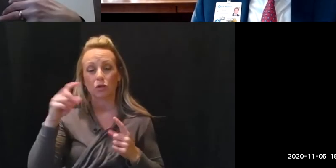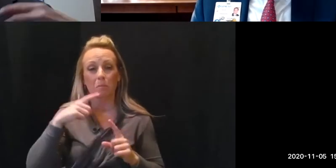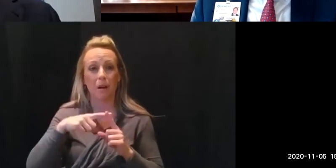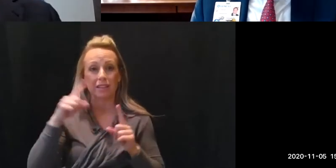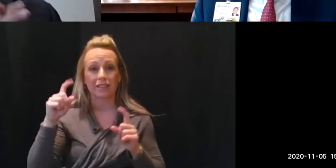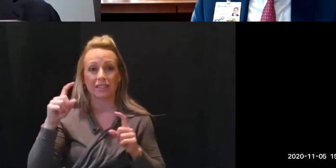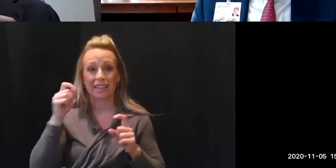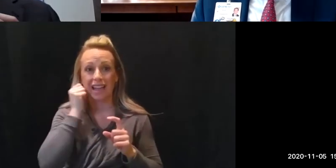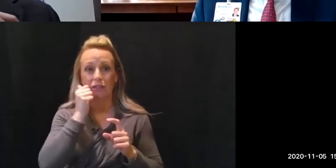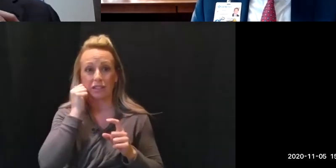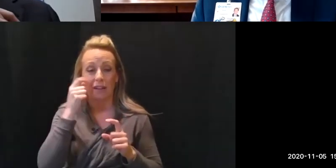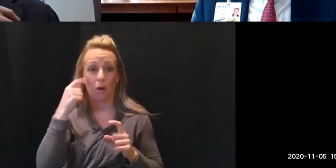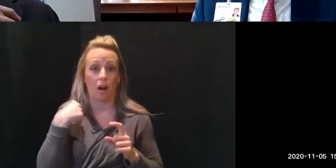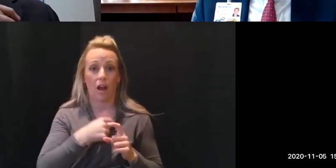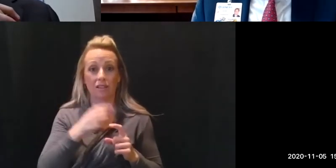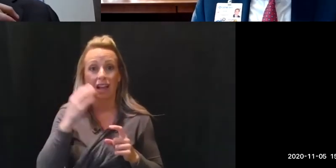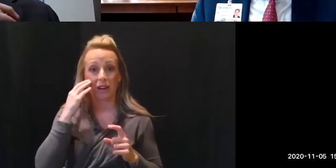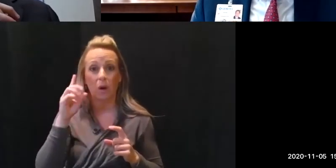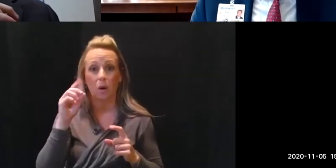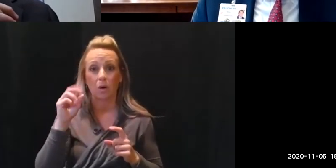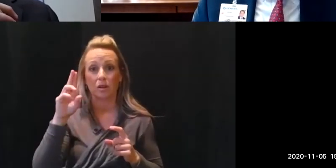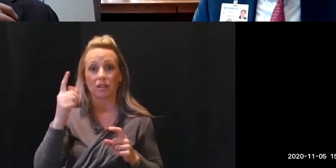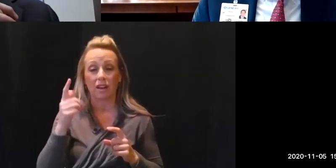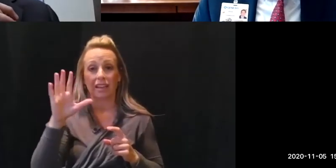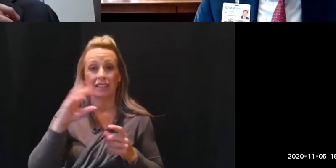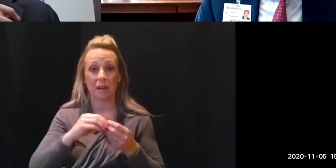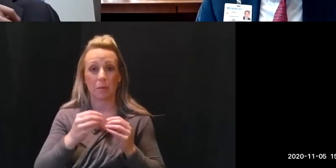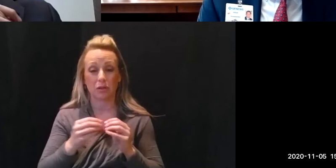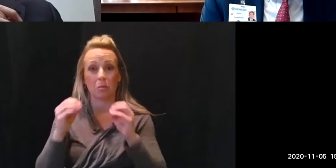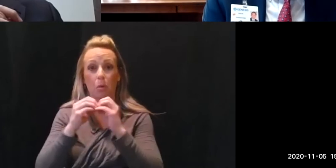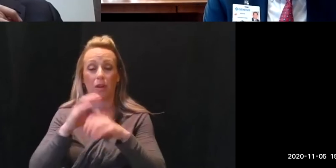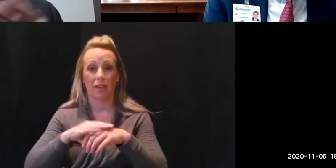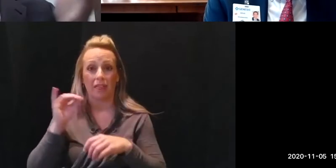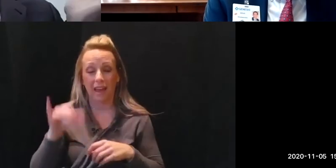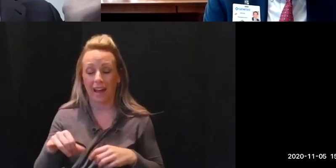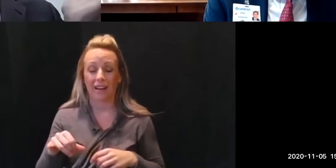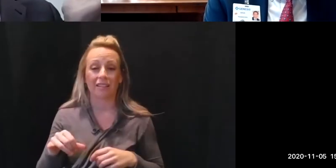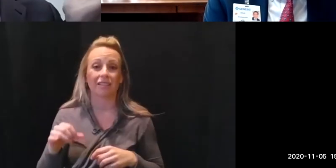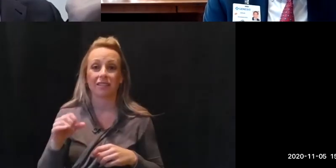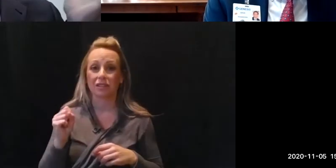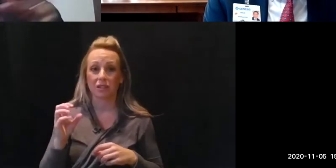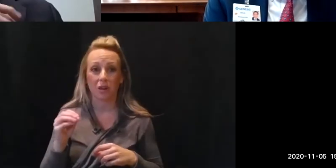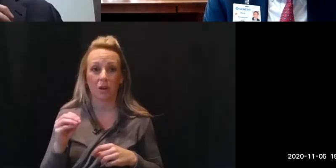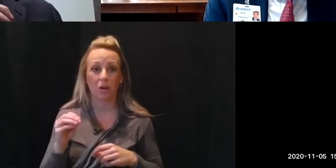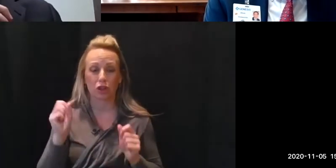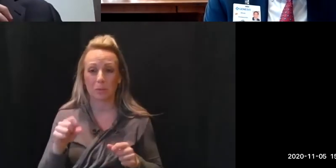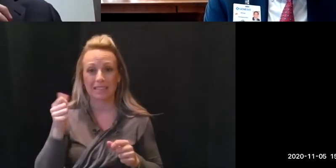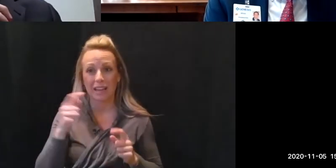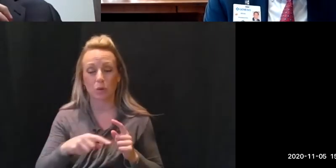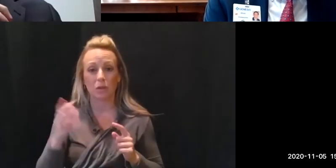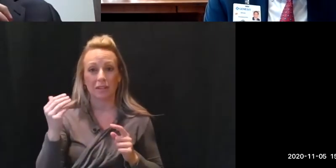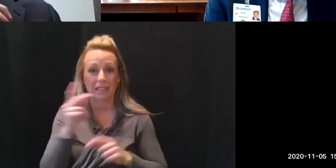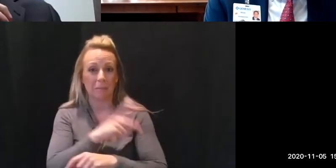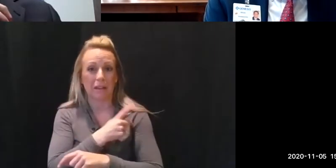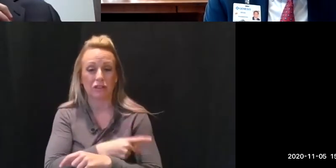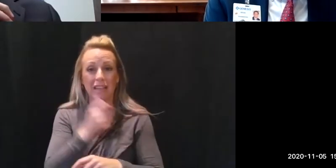that's just for us. I know Doug will share with you, their numbers are more than that. that could be 10 to 15 patients a day that need to be